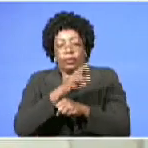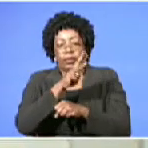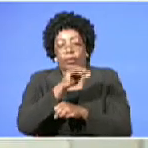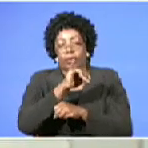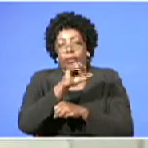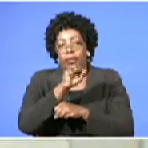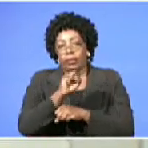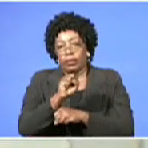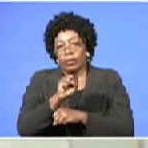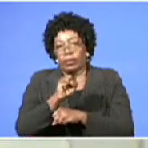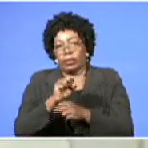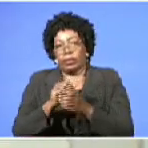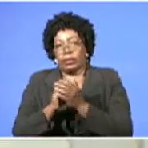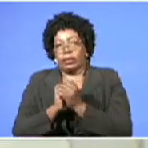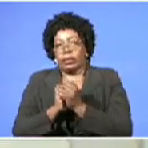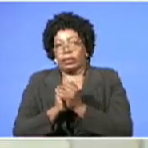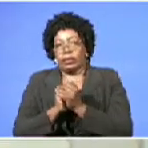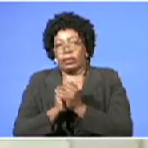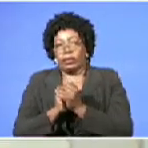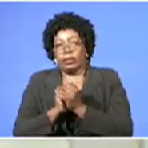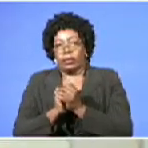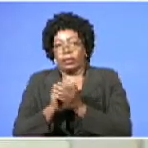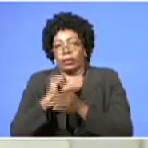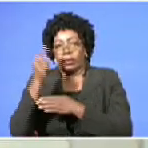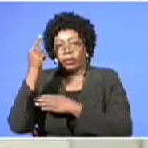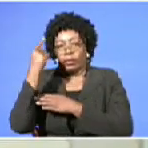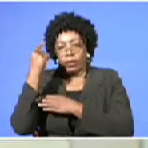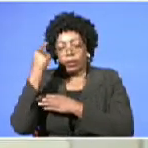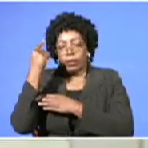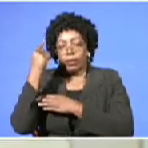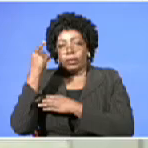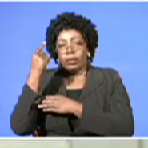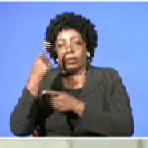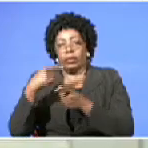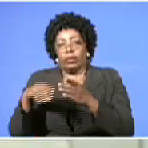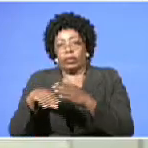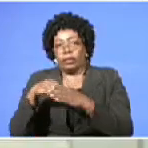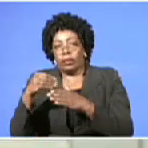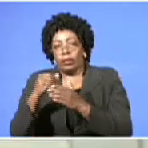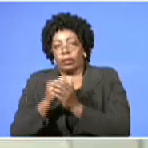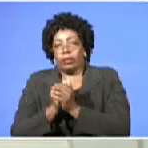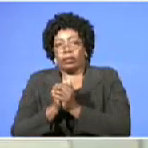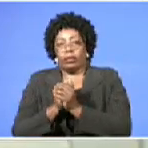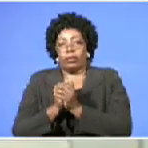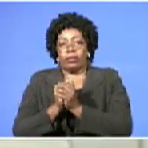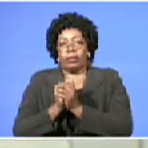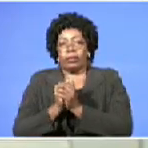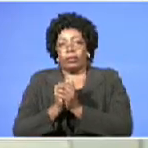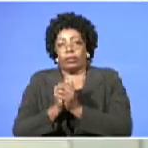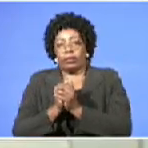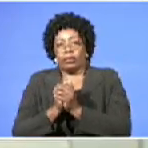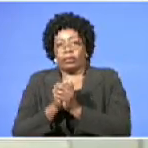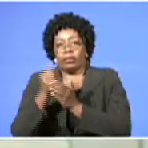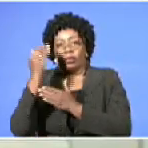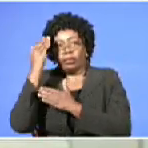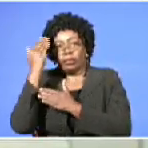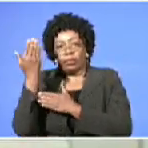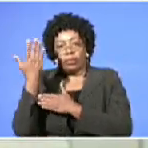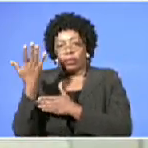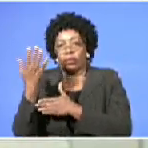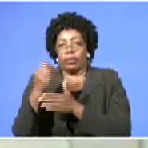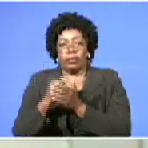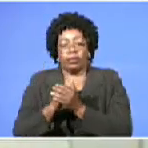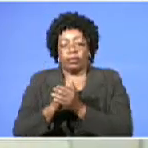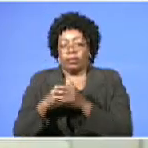State Ole Miss rivalry. I thought that we came out intimidated. I don't know if intimidated is the word,